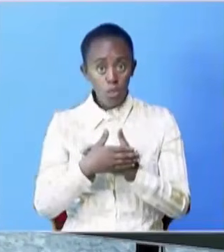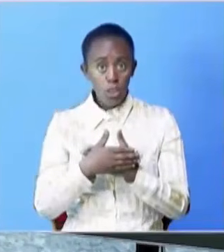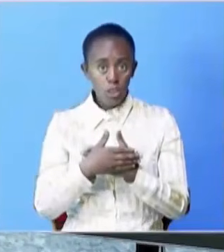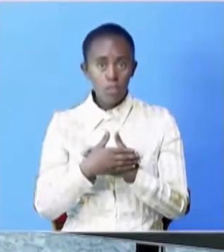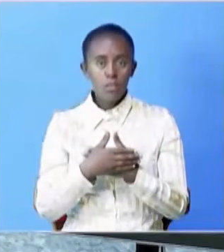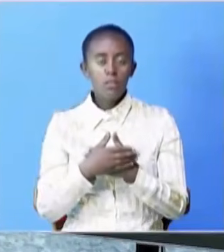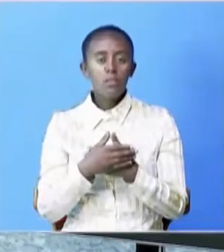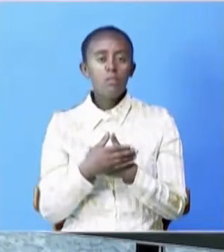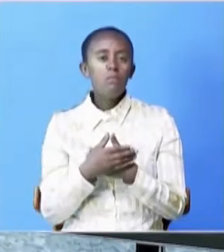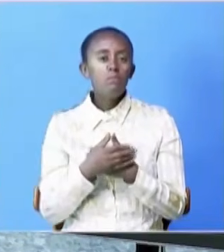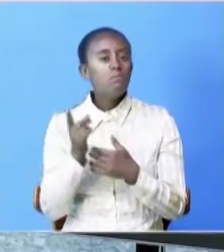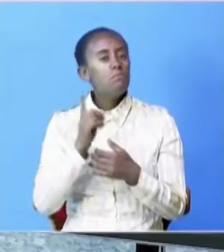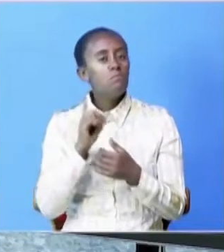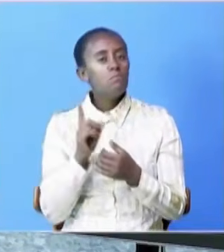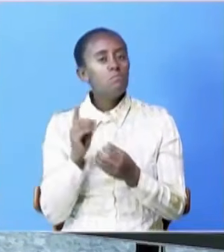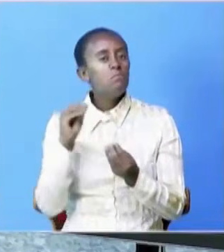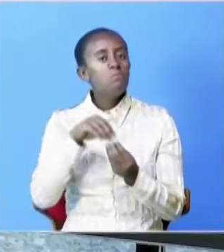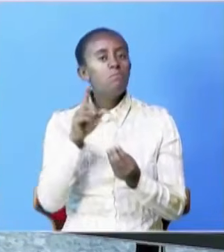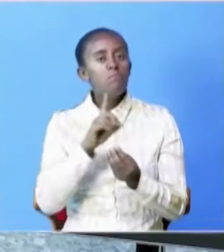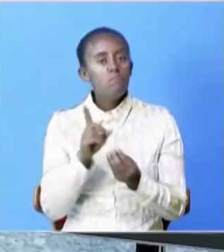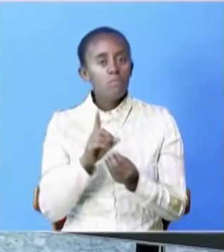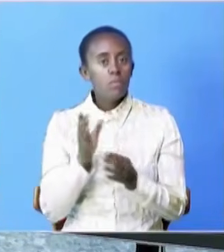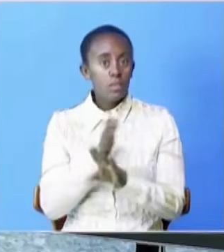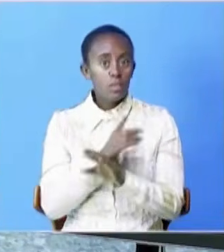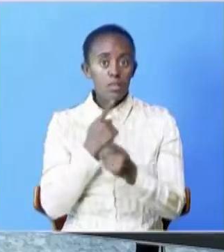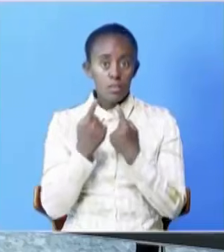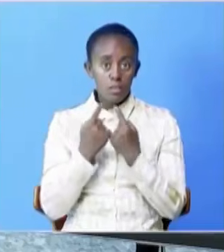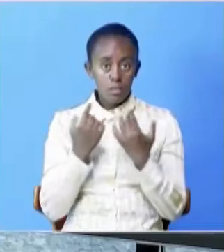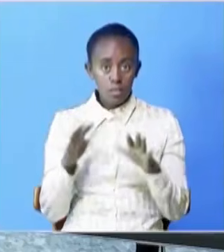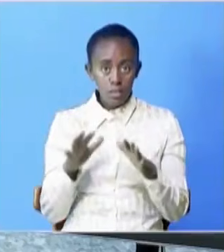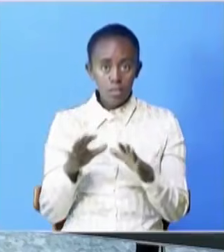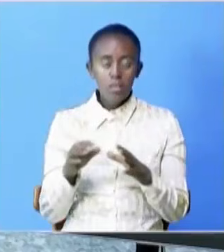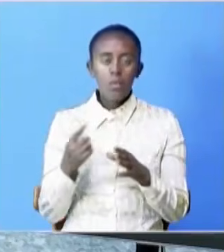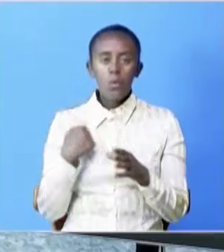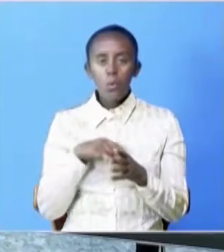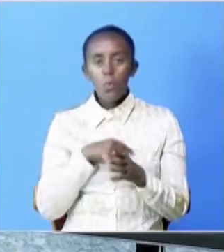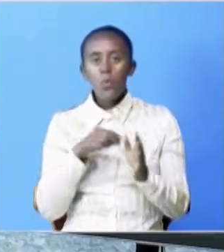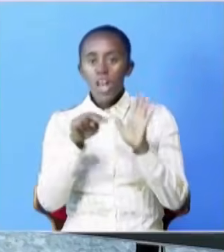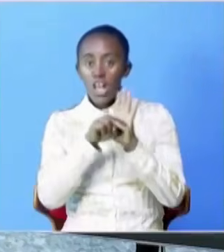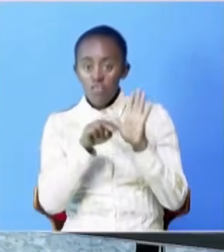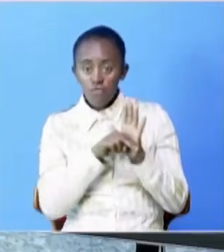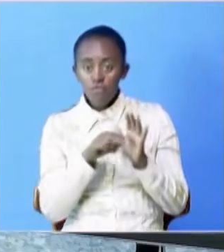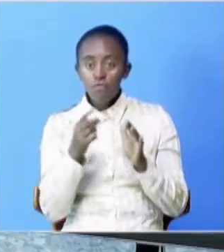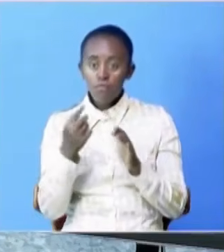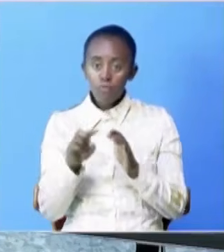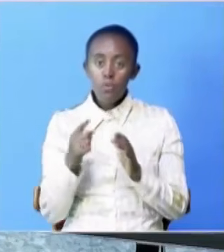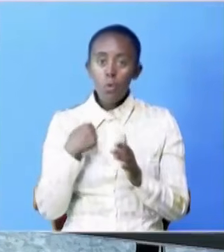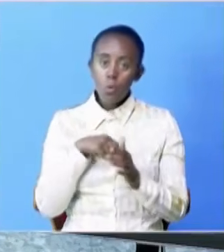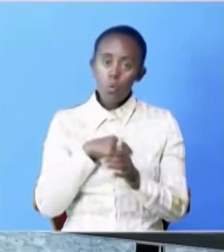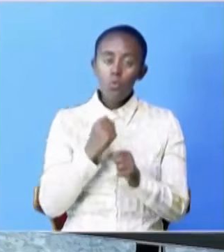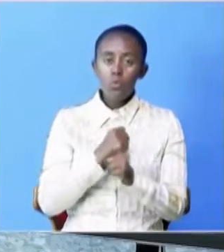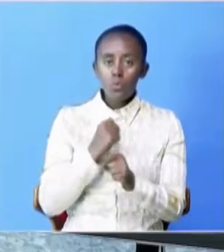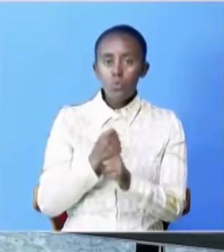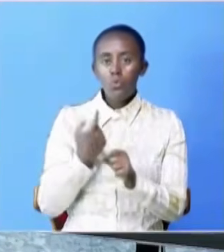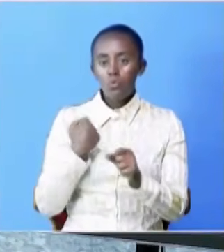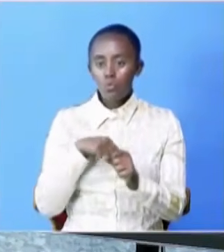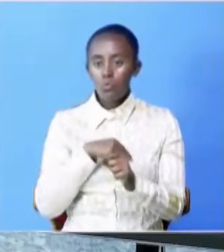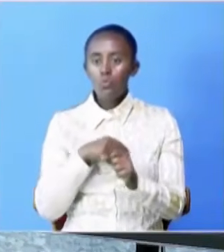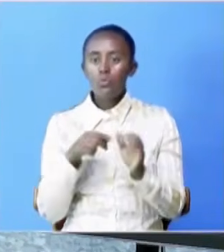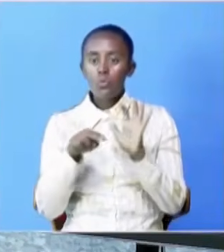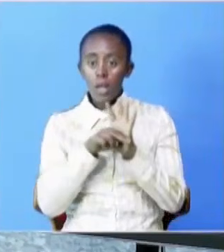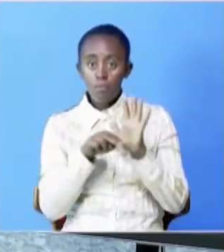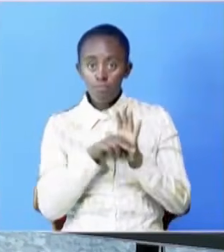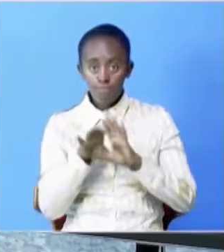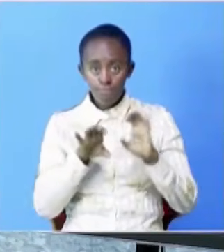So what do we add here? Earlier we said when we are doing negation or when we are negating a